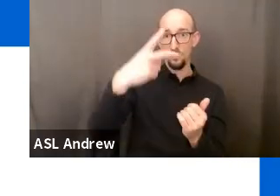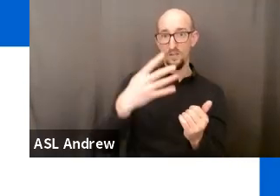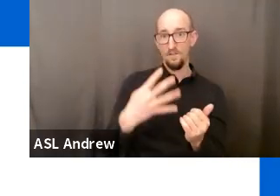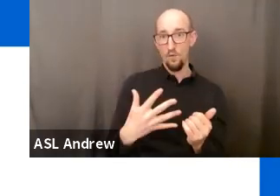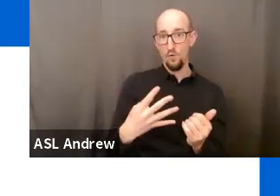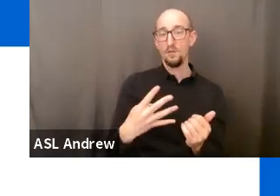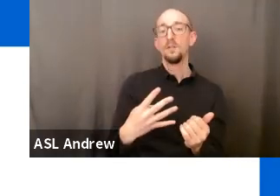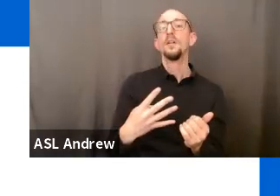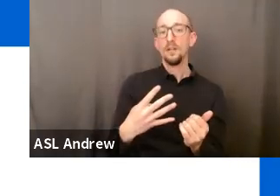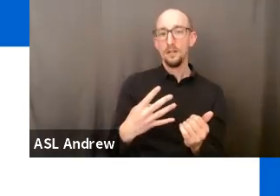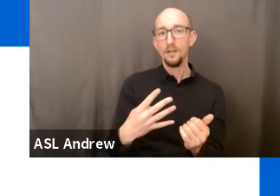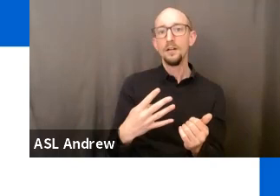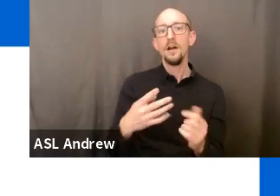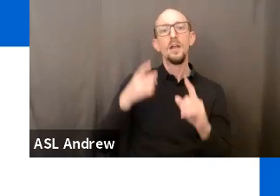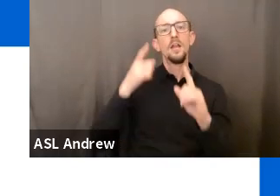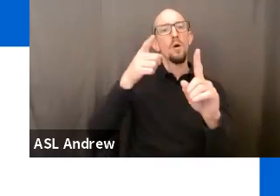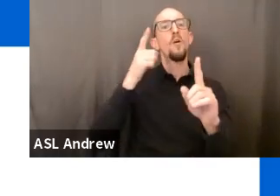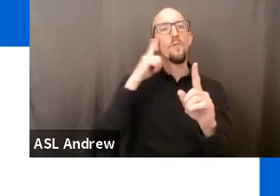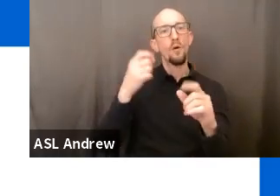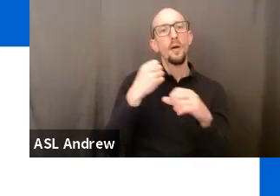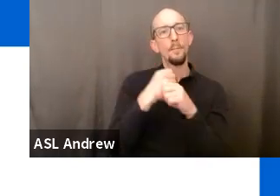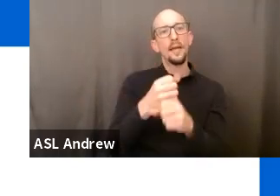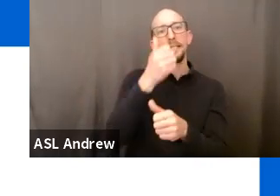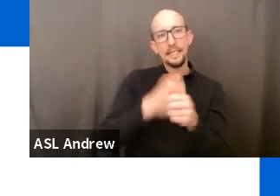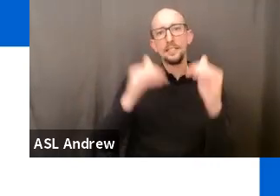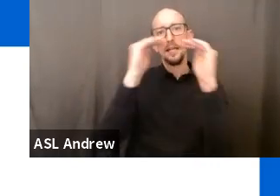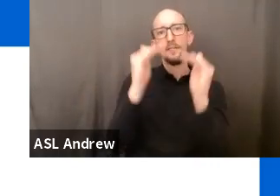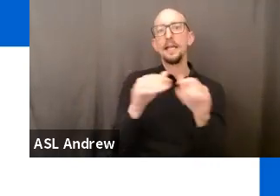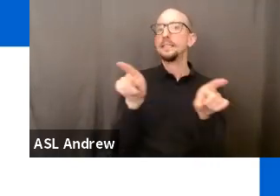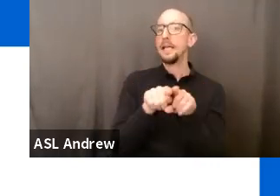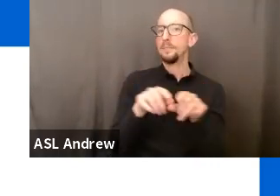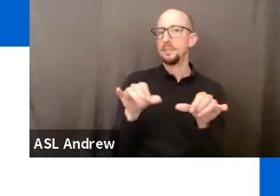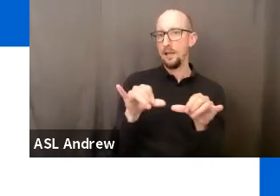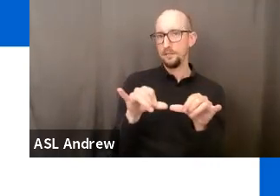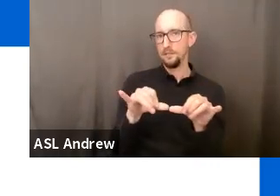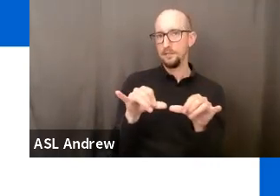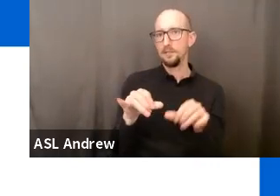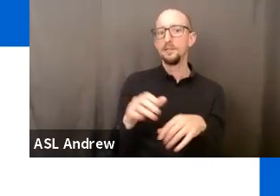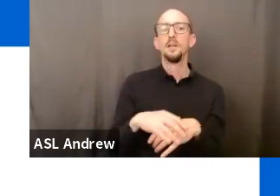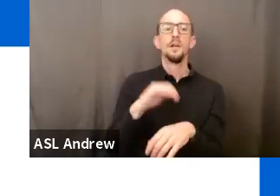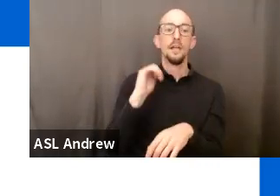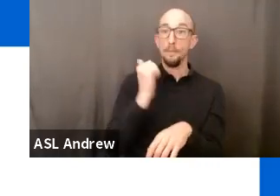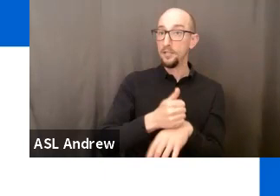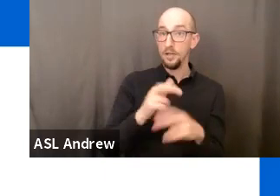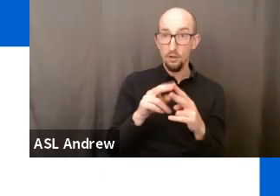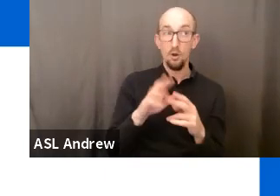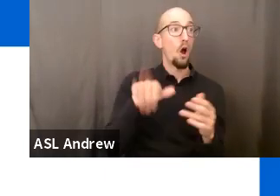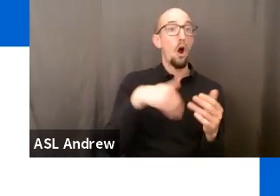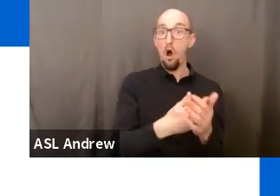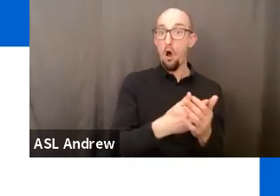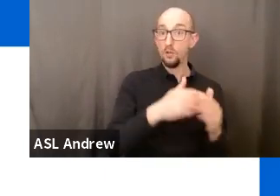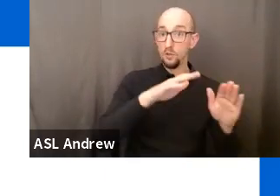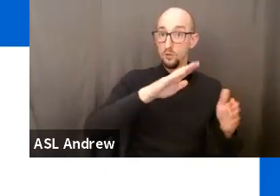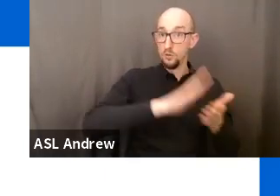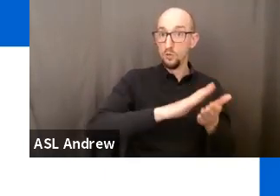proportionally sized based on the number of either all school-age children, which is on the left, or school-age children only in